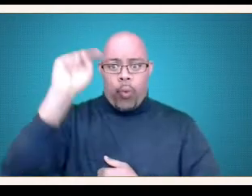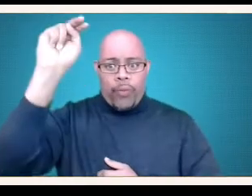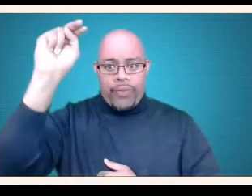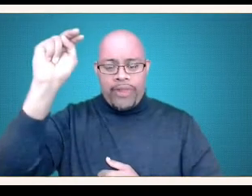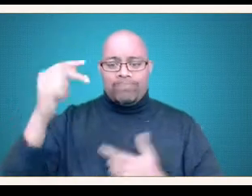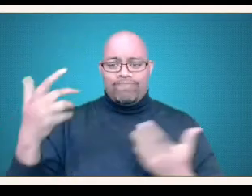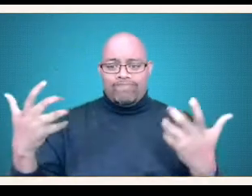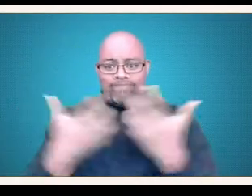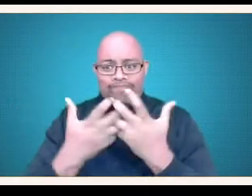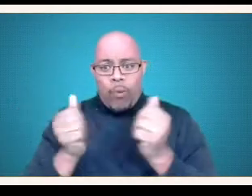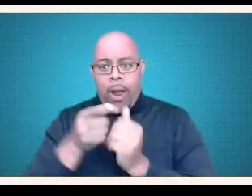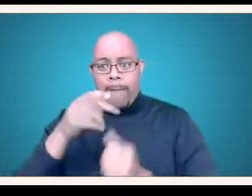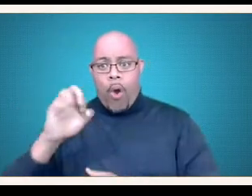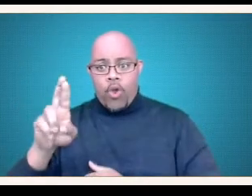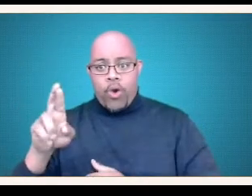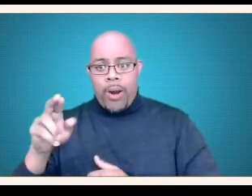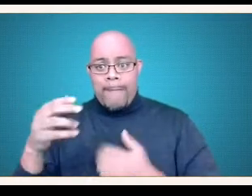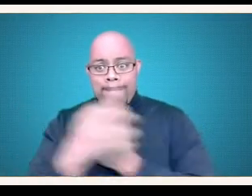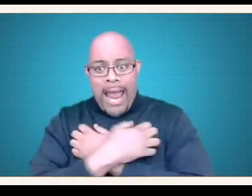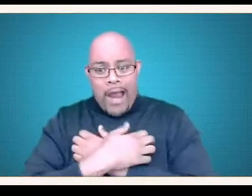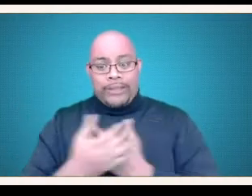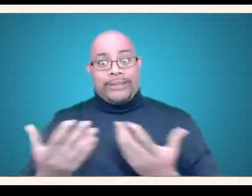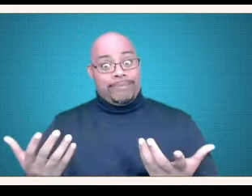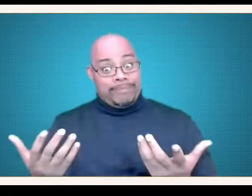way further up north and breeding with polar bears.